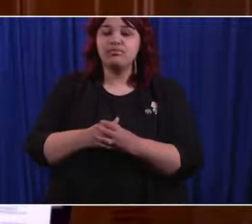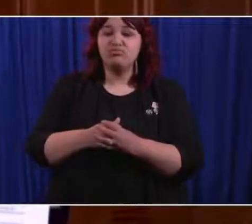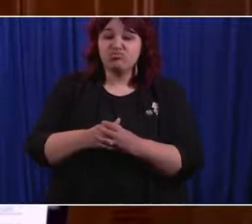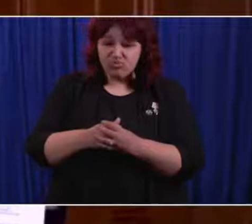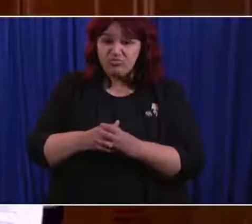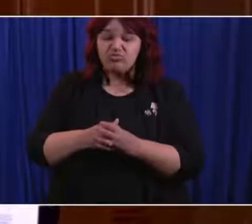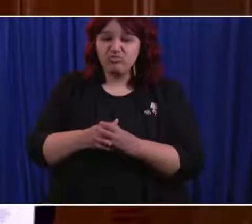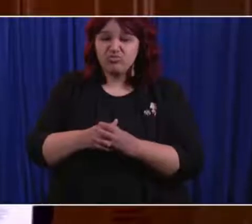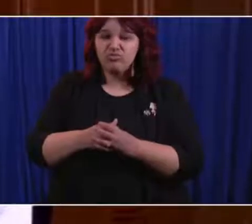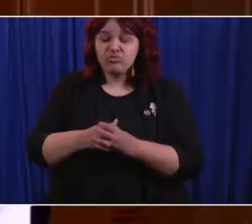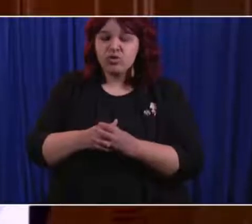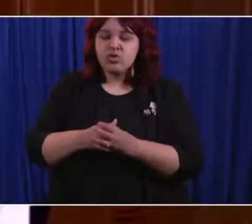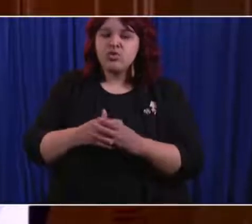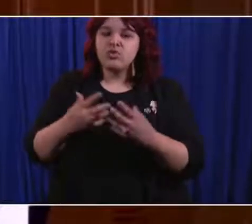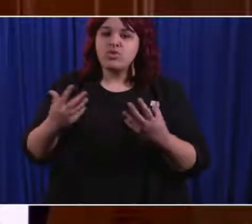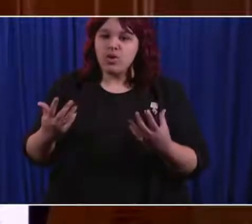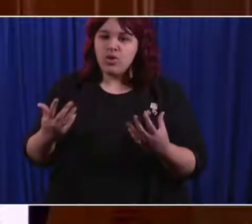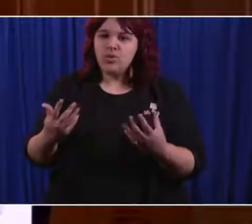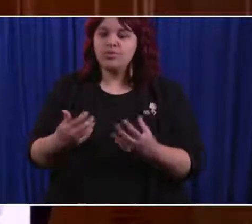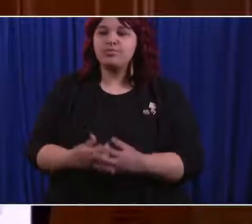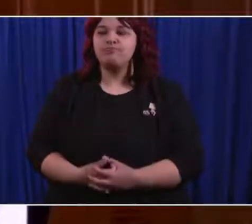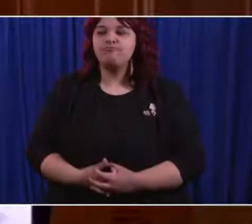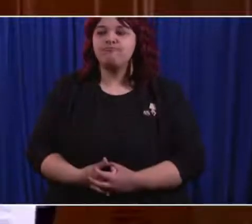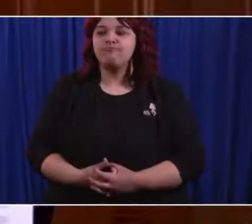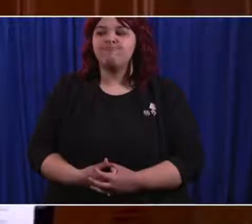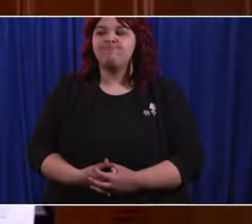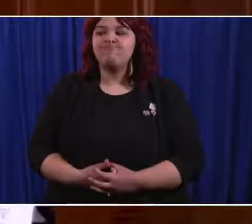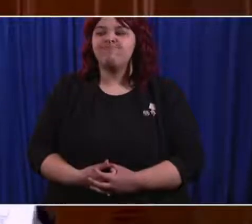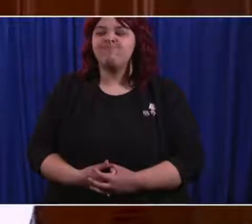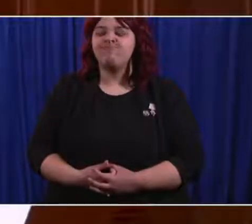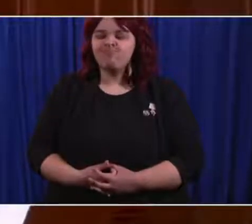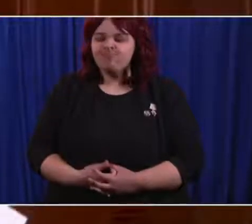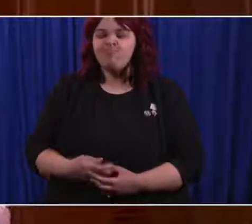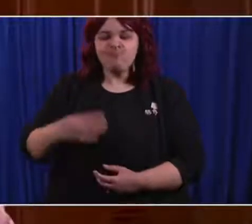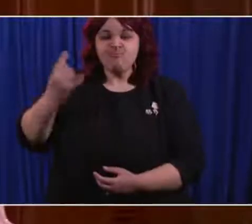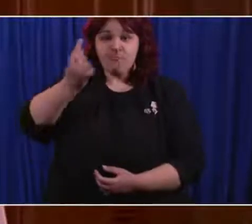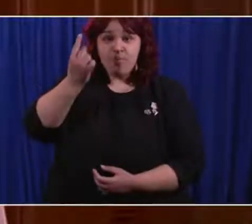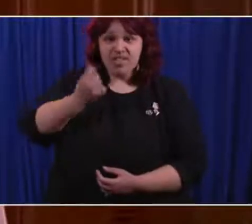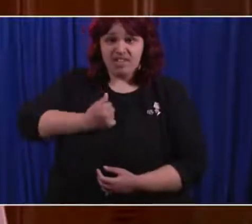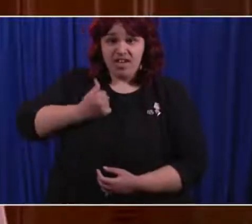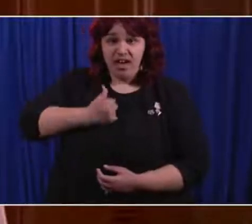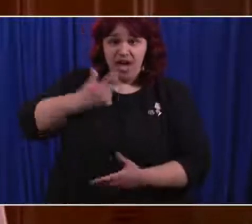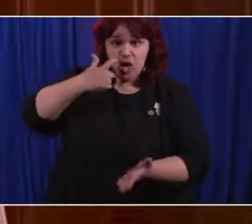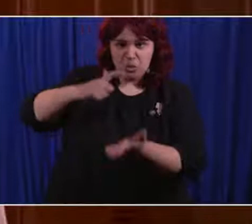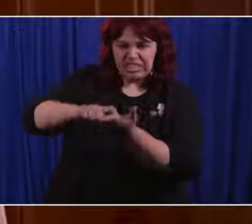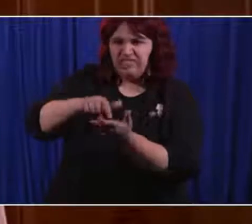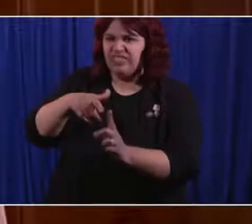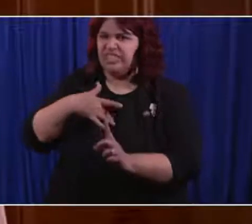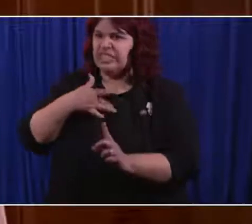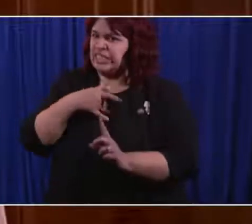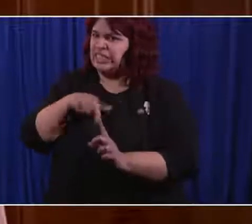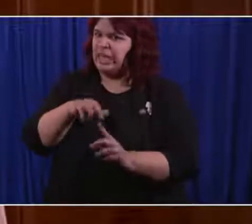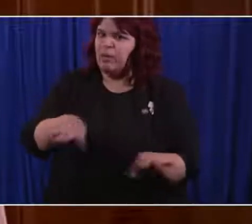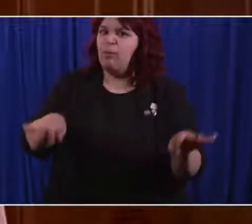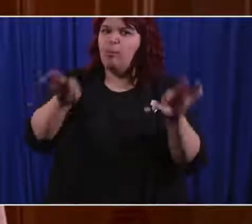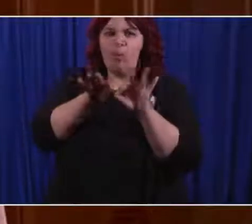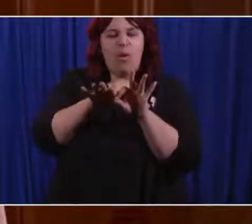law. And one of the things that I think is important is that the